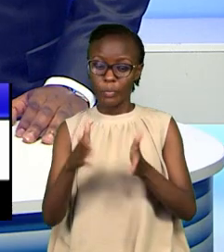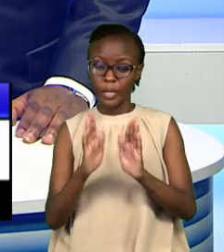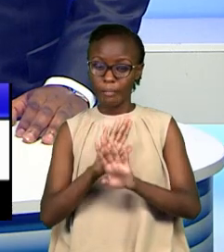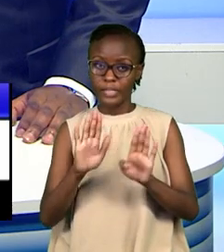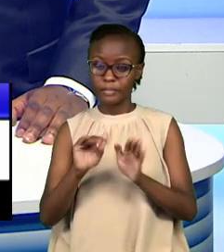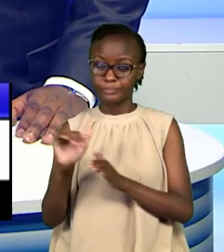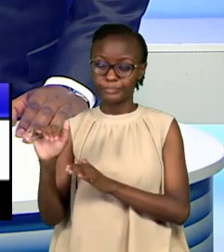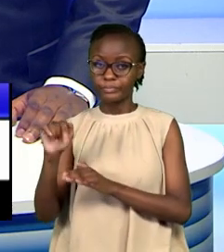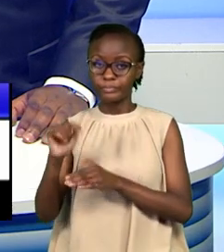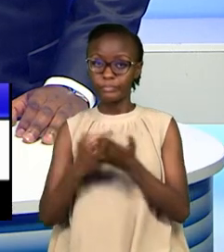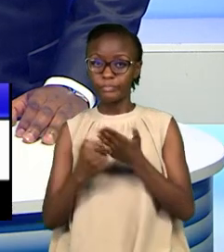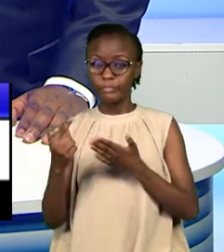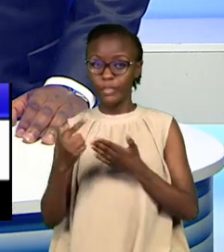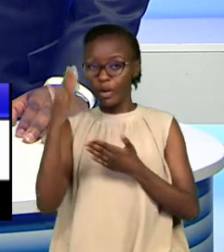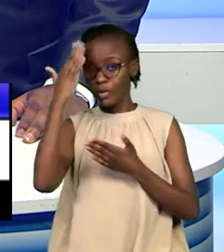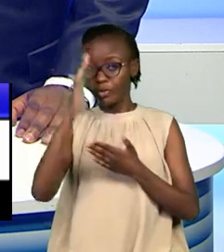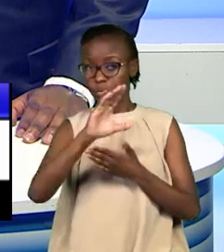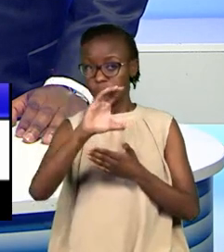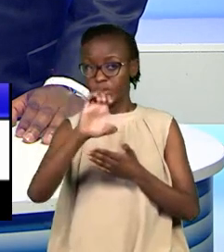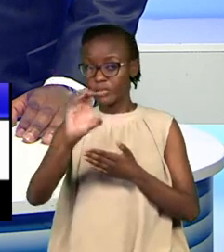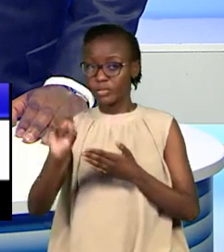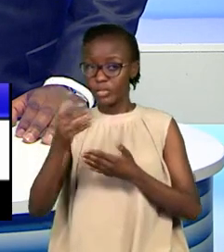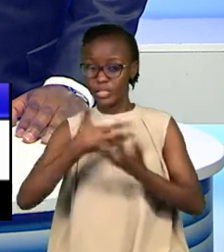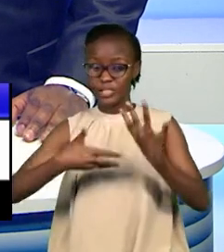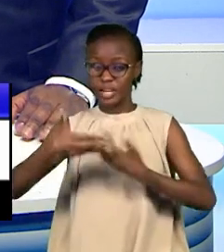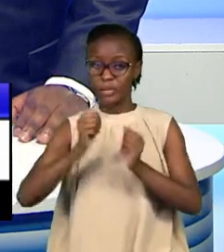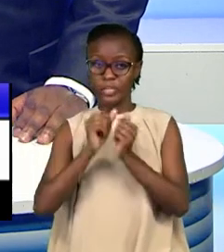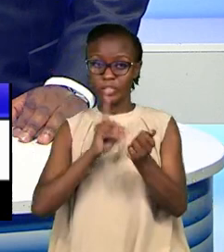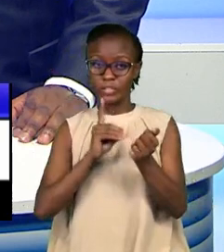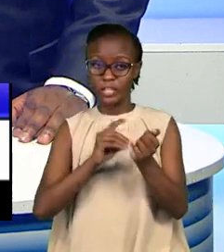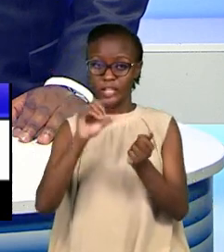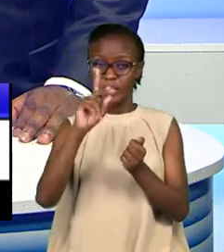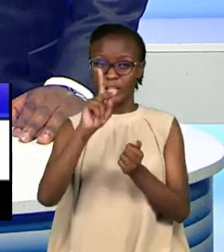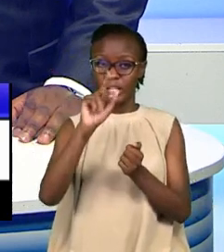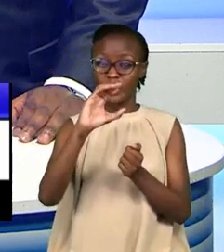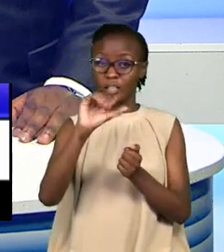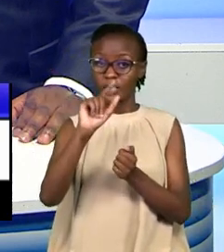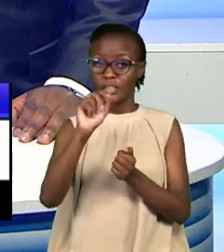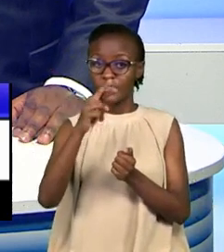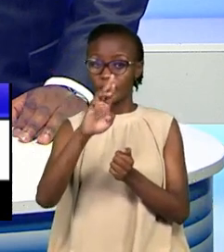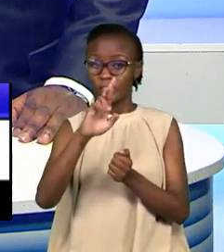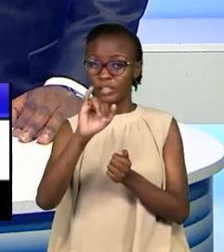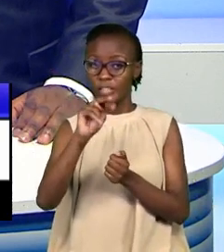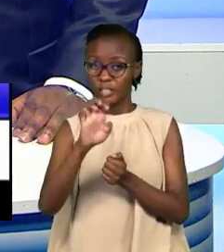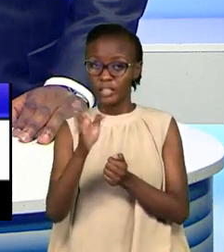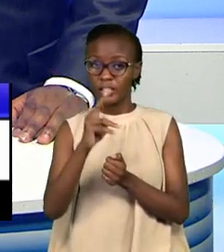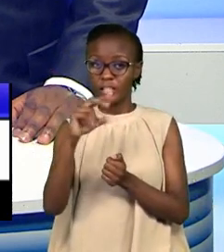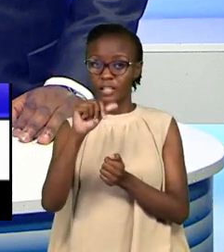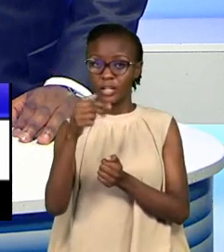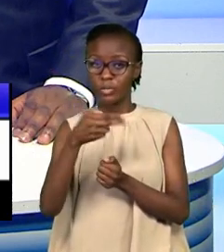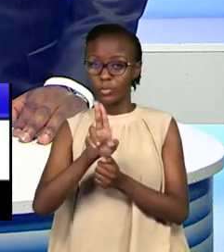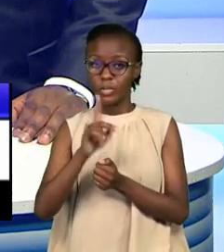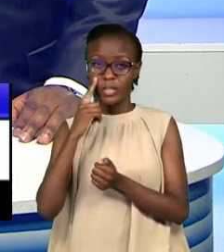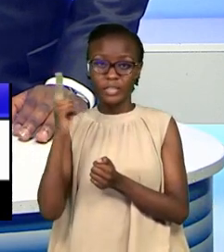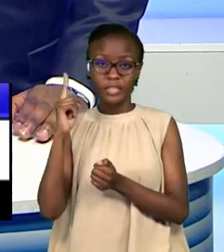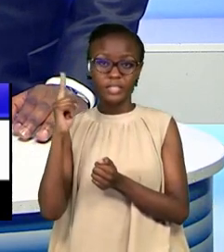And on this week's episode of Know Your CEO, we get to interact with Dr. Catherine Ngahu, the Group CEO of SBO Research Limited, a leading